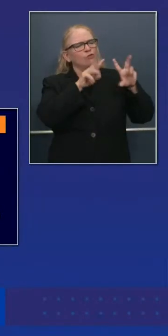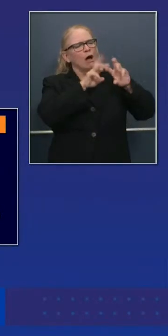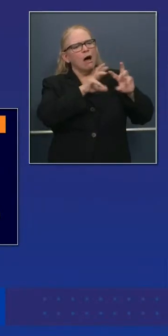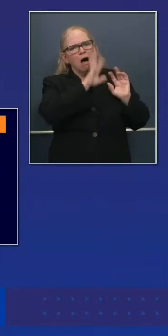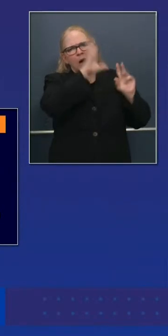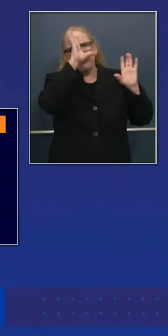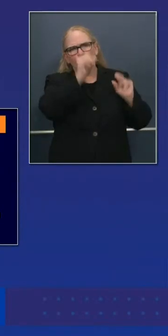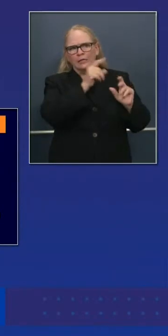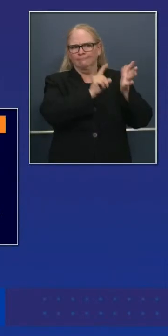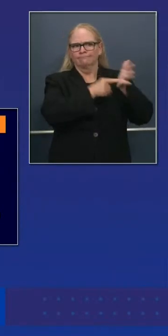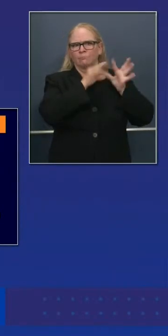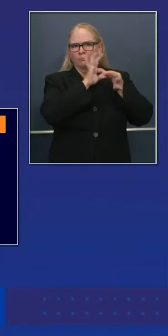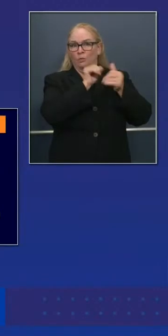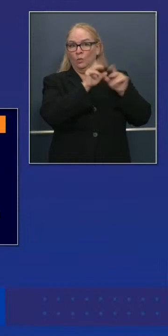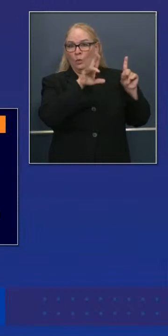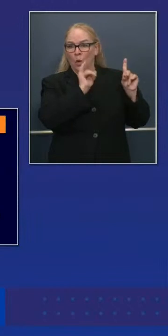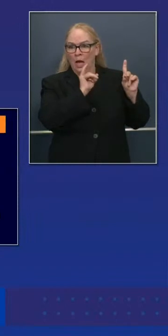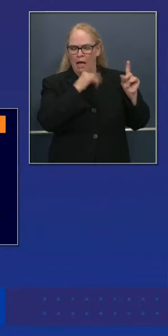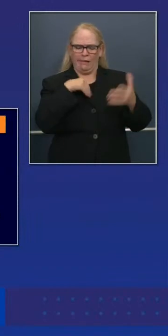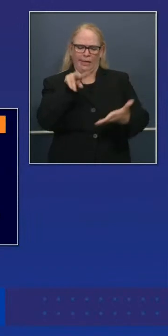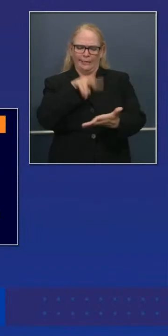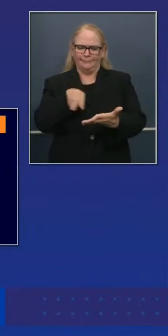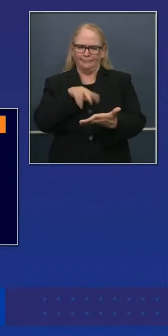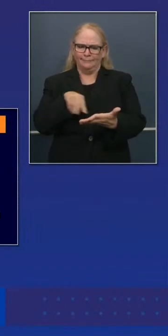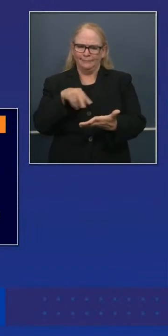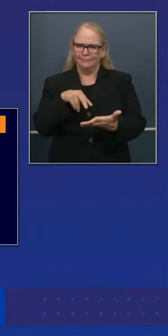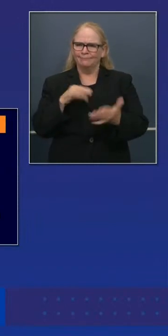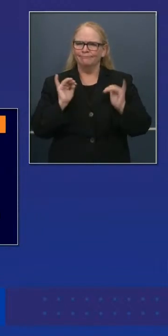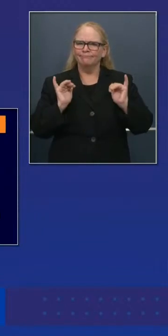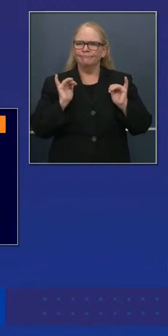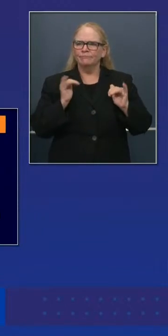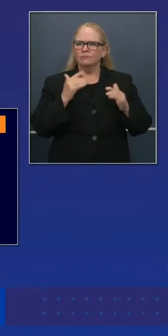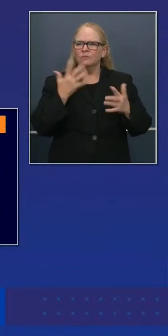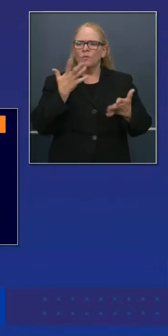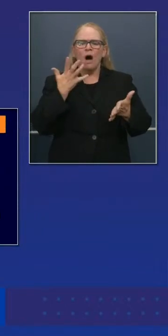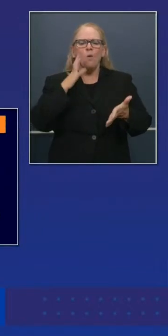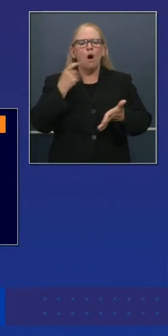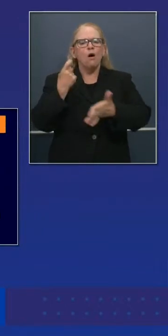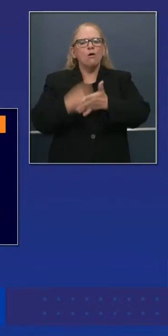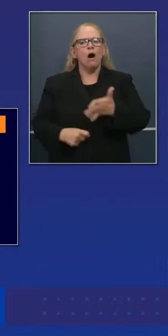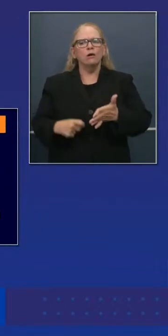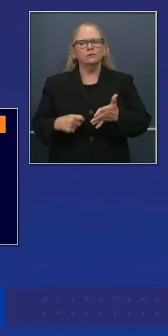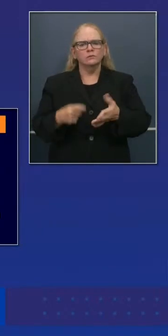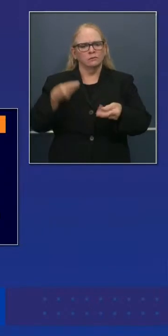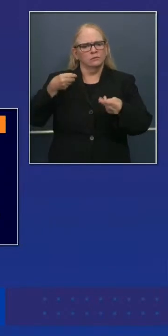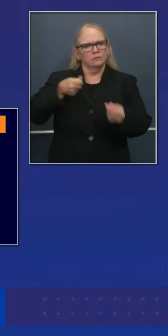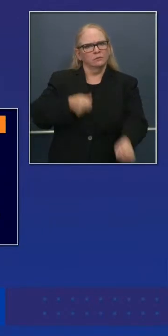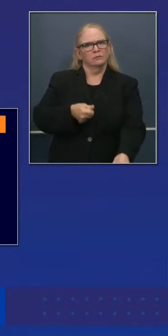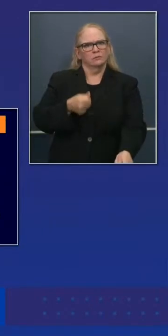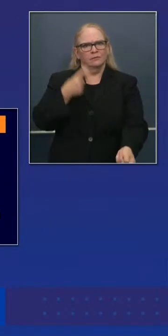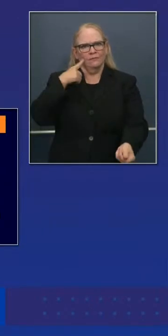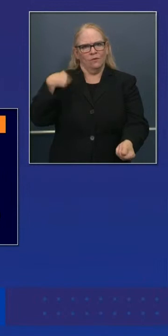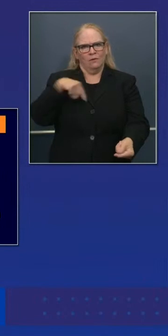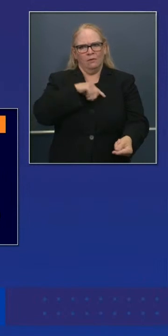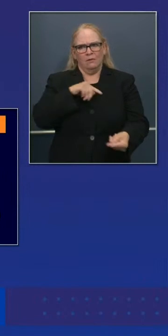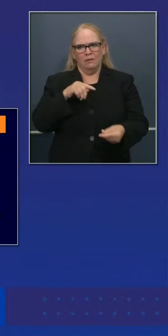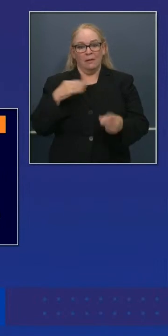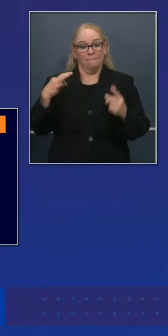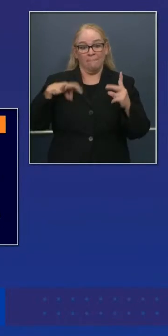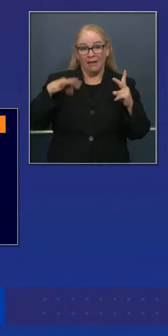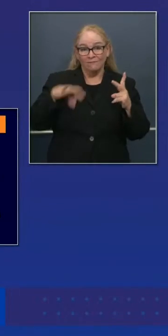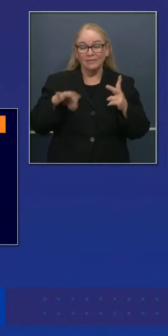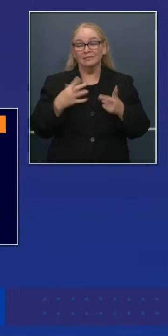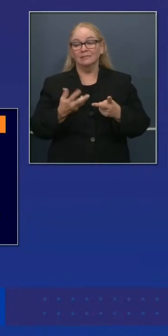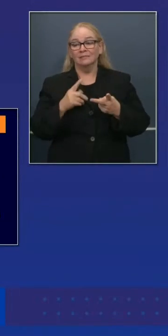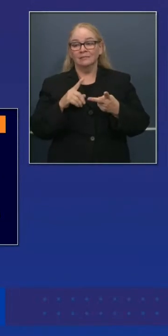together and analyze what the expected costs and associated benefits and liabilities would be of